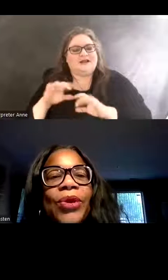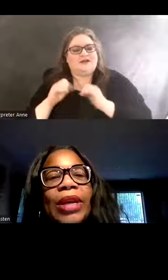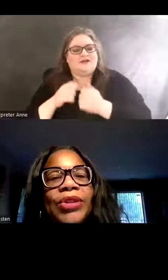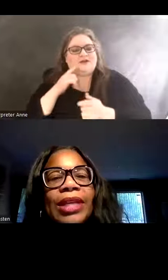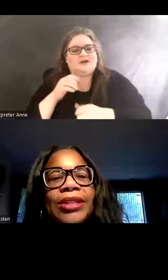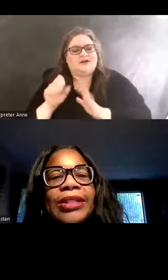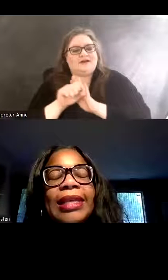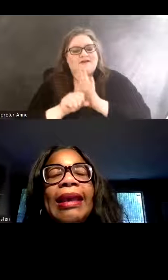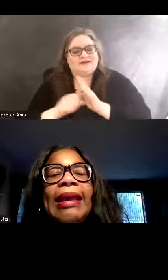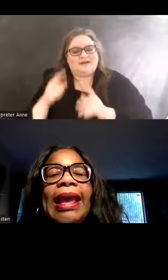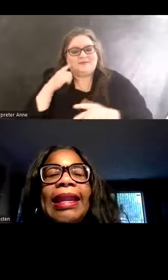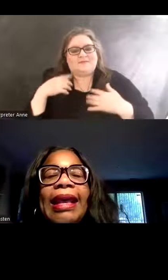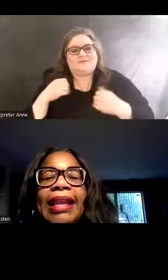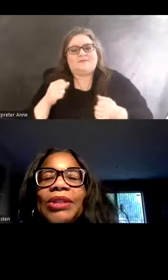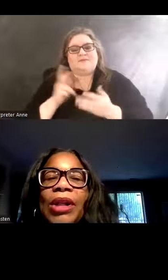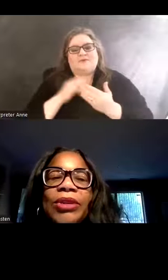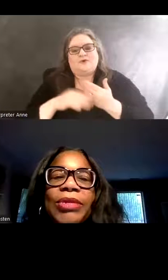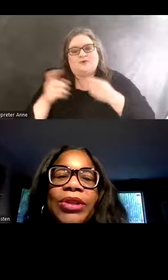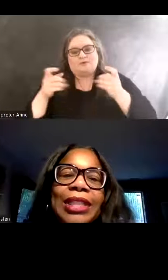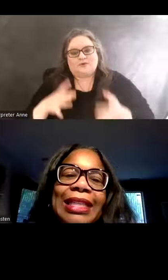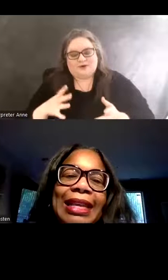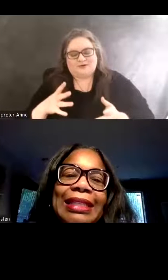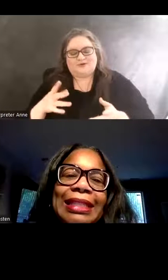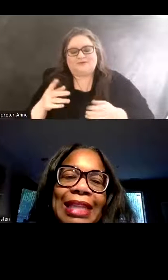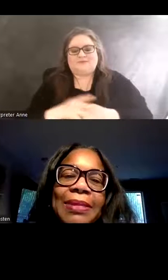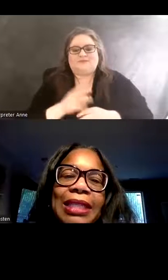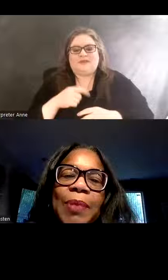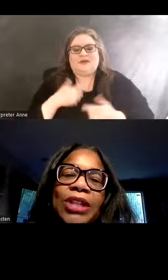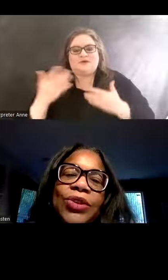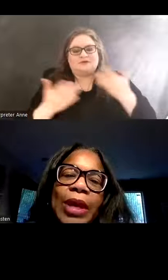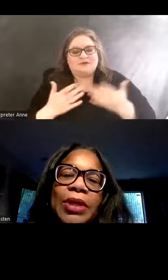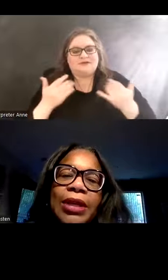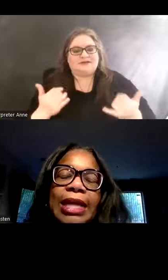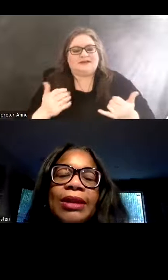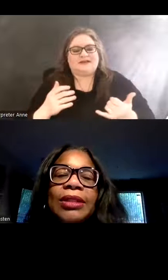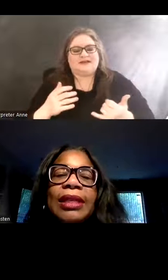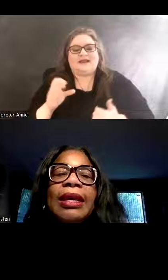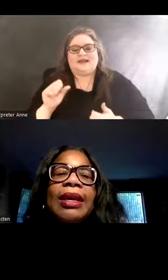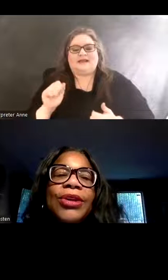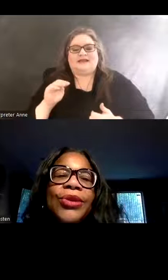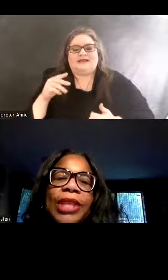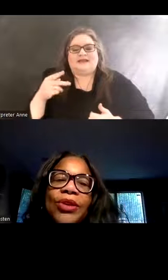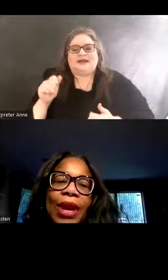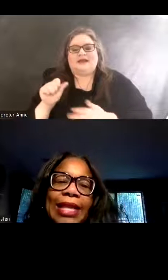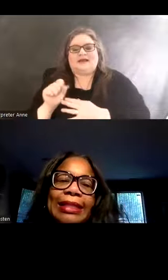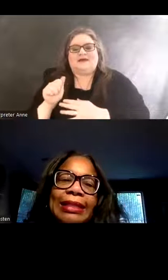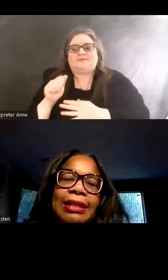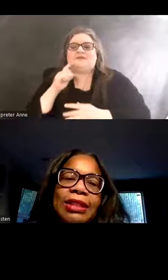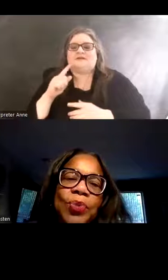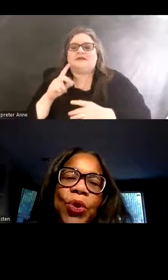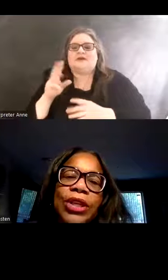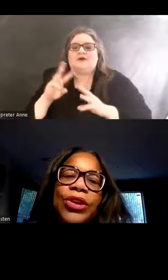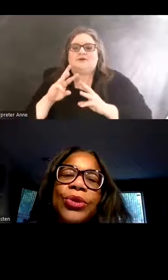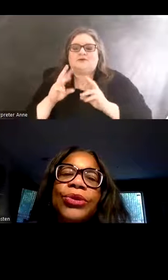Health Program Directors. And I'd like to welcome you to today's SAMHSA-sponsored webinar titled Youth in